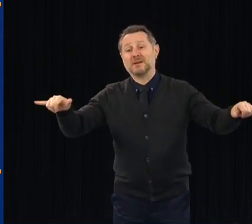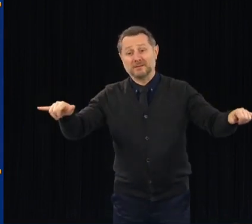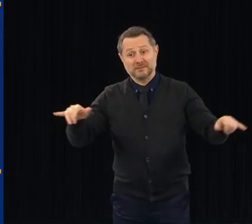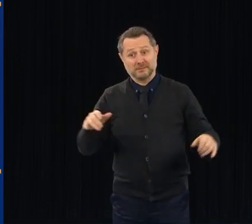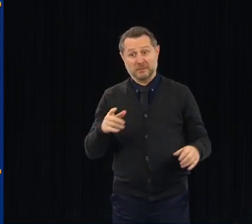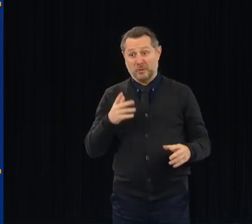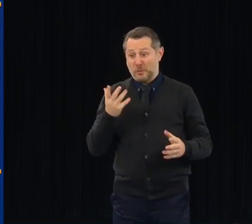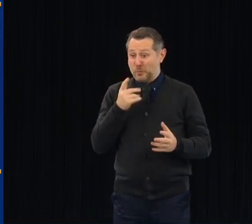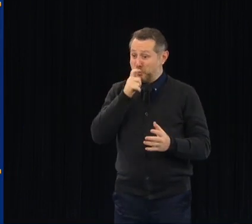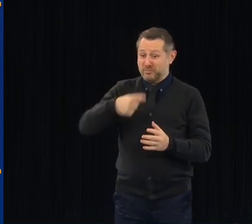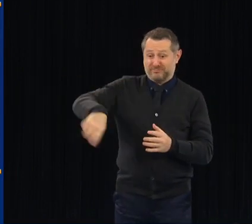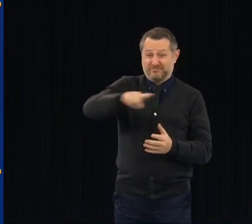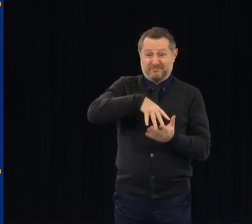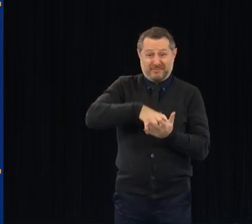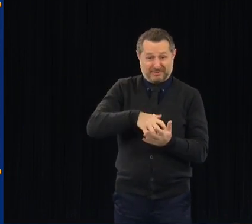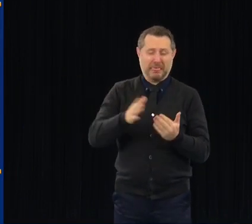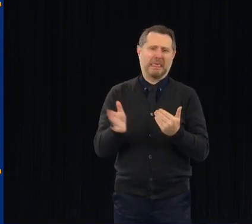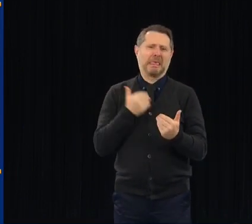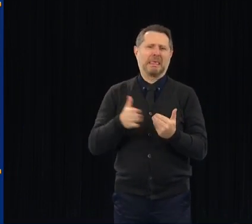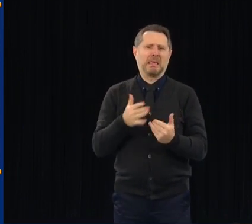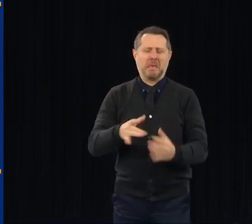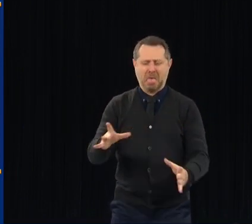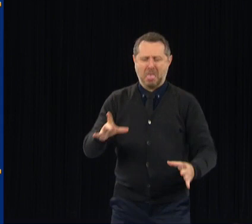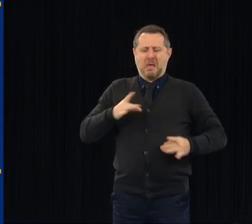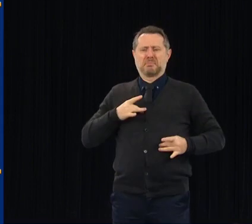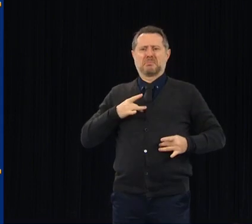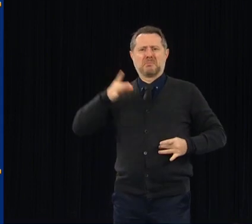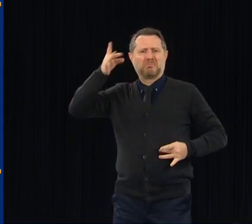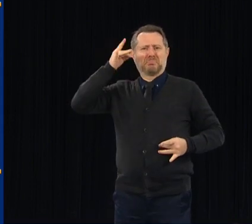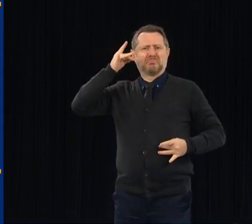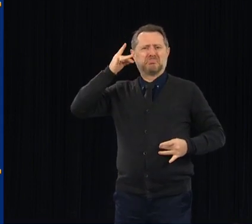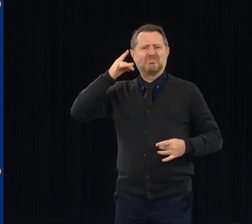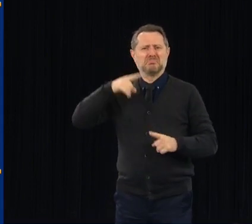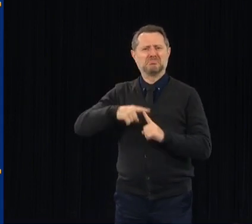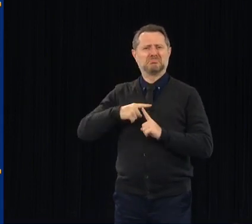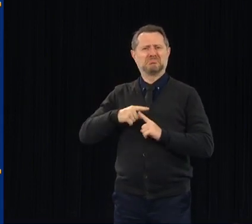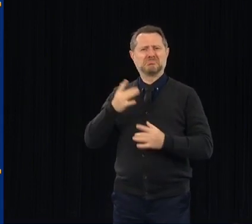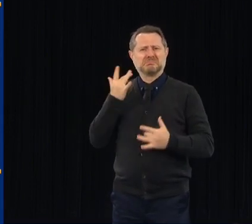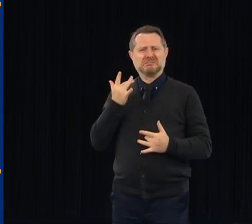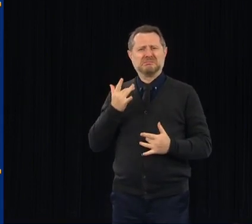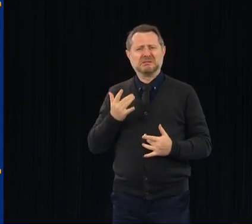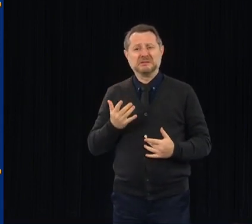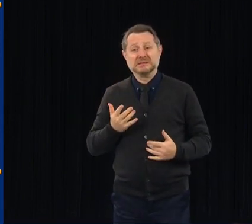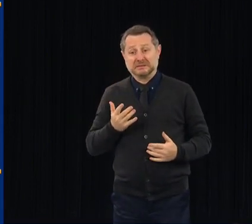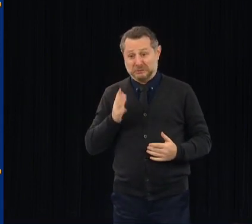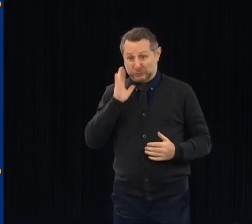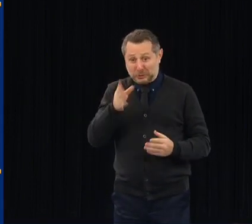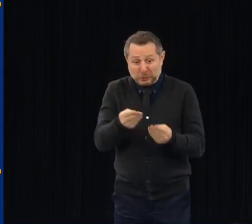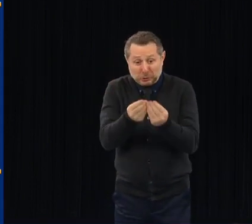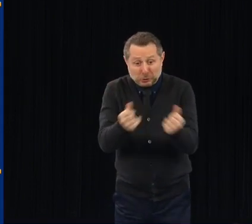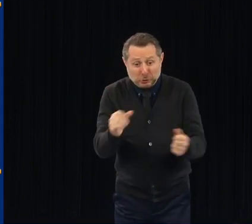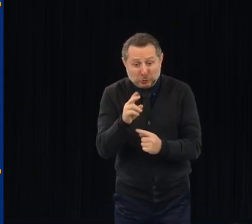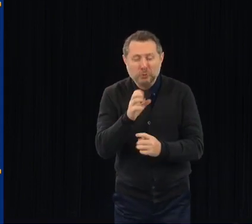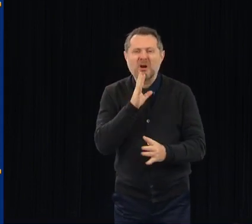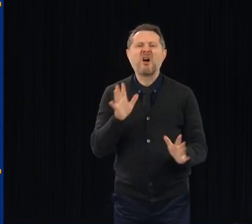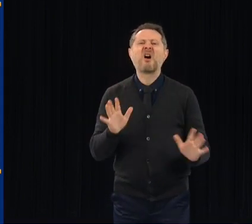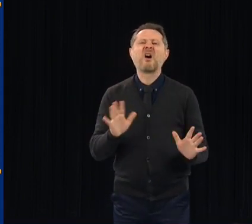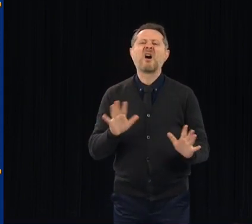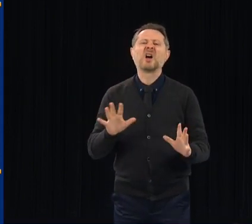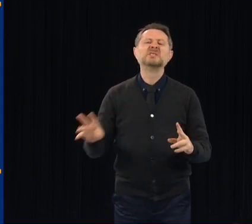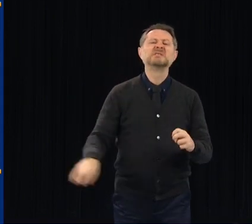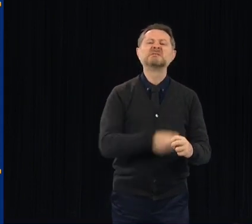this virus, the probability of a quote-unquote cure is very